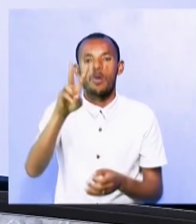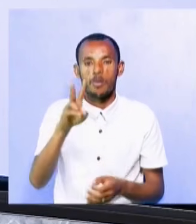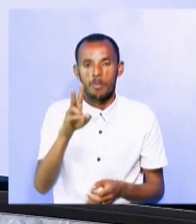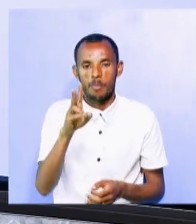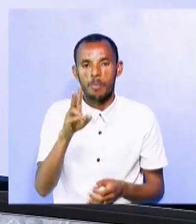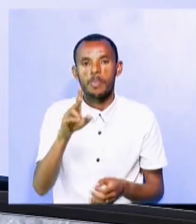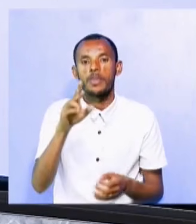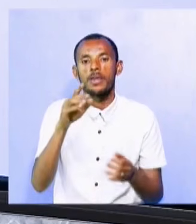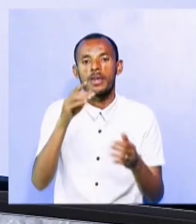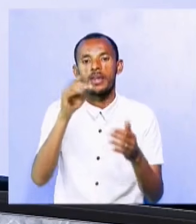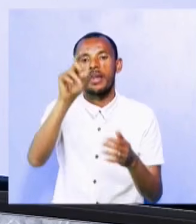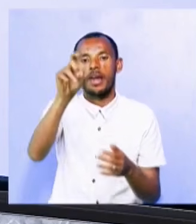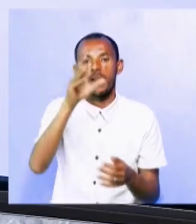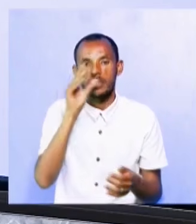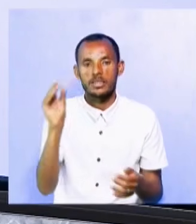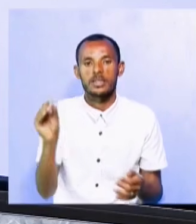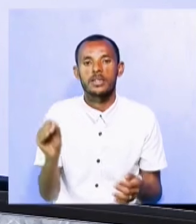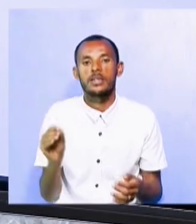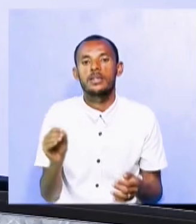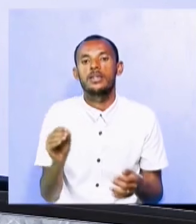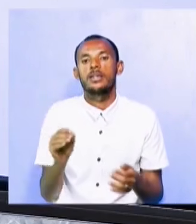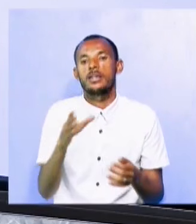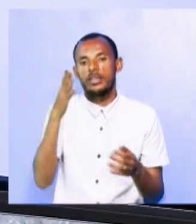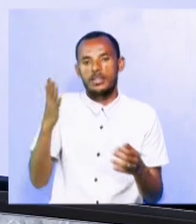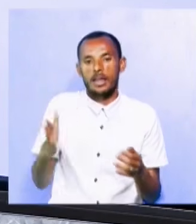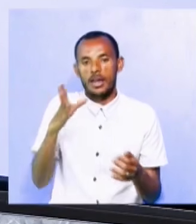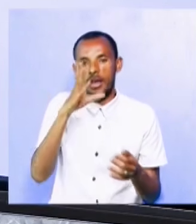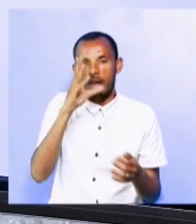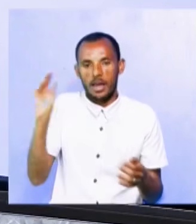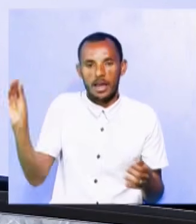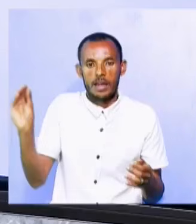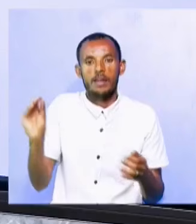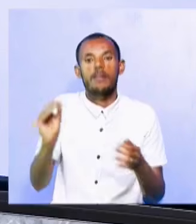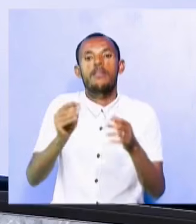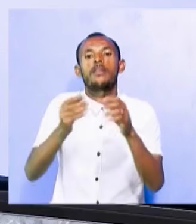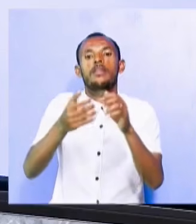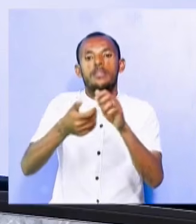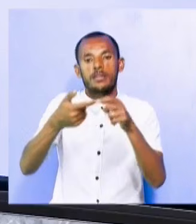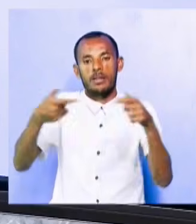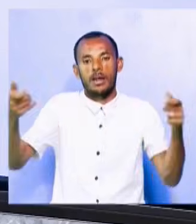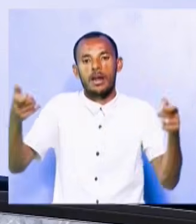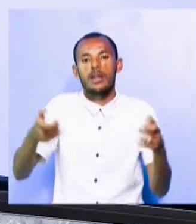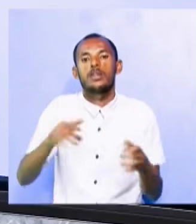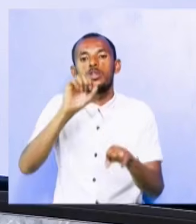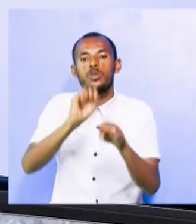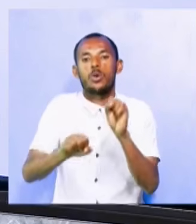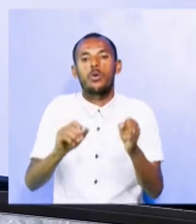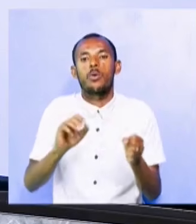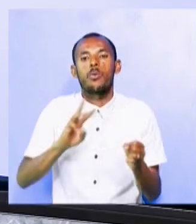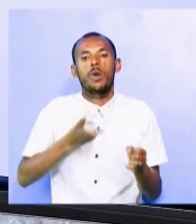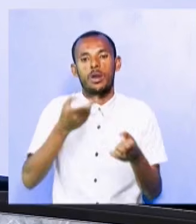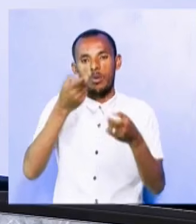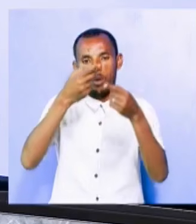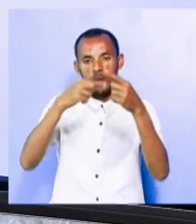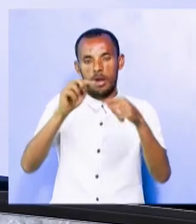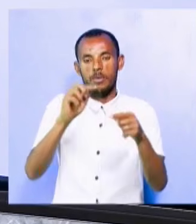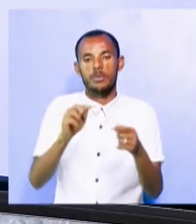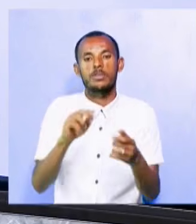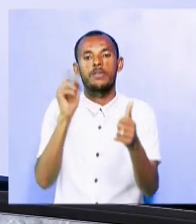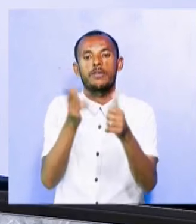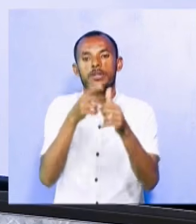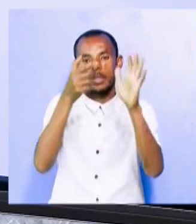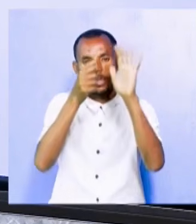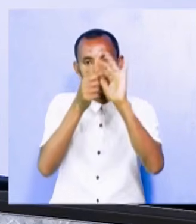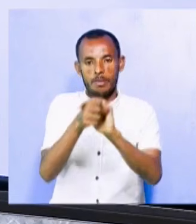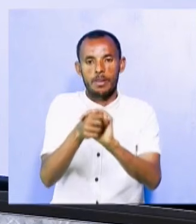of x, in terms of the side, and vice versa. Okay, so when we come to the first